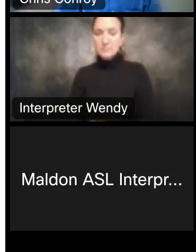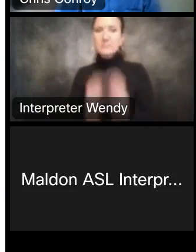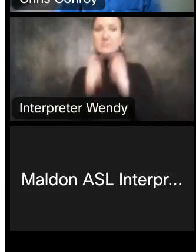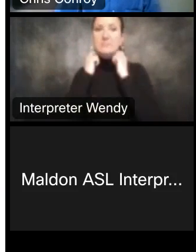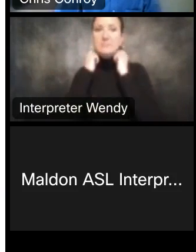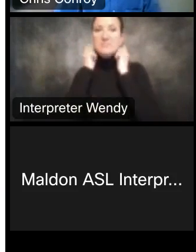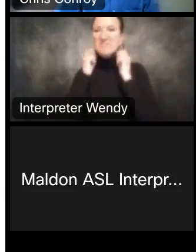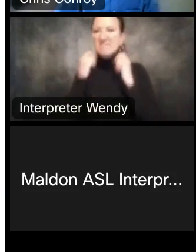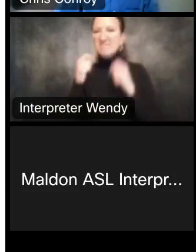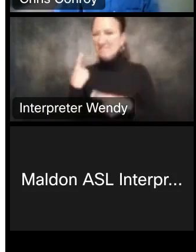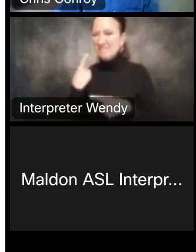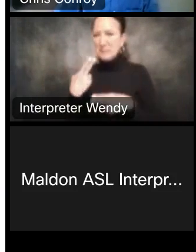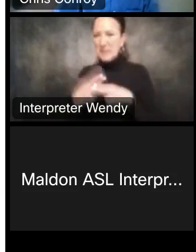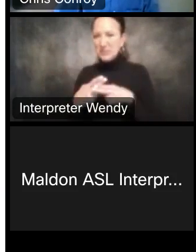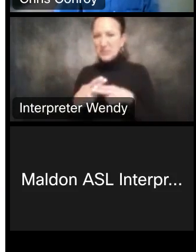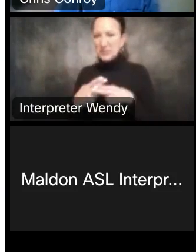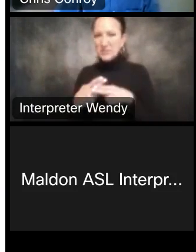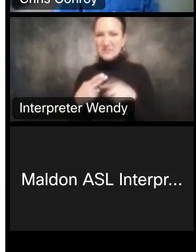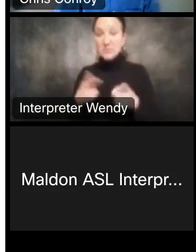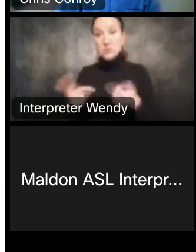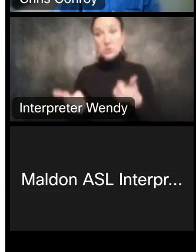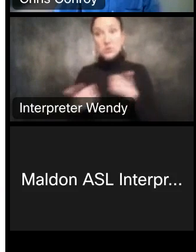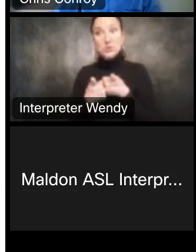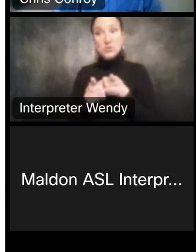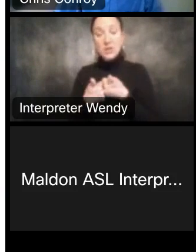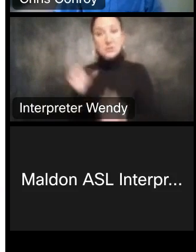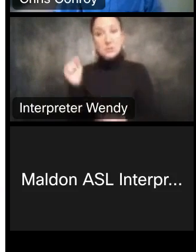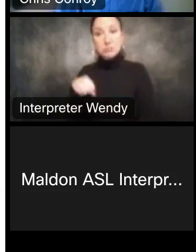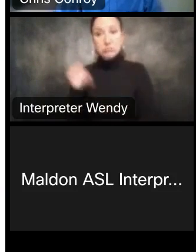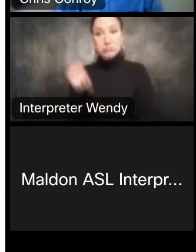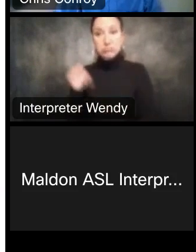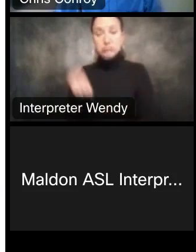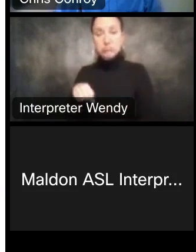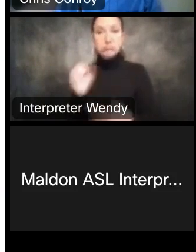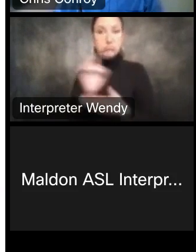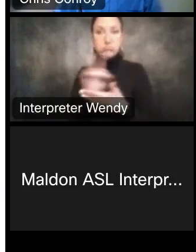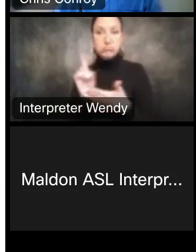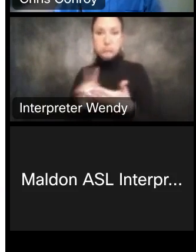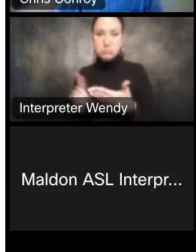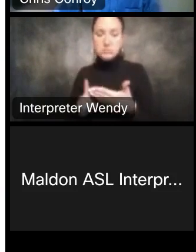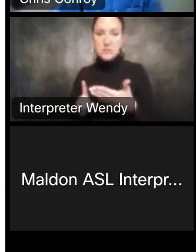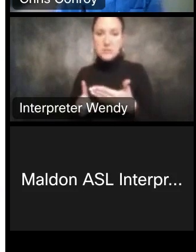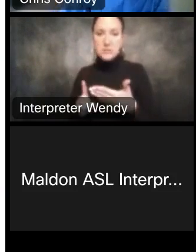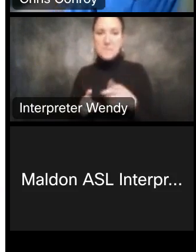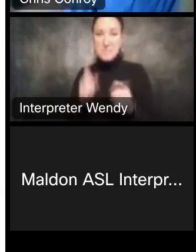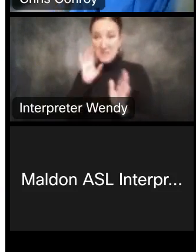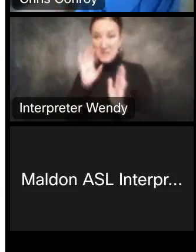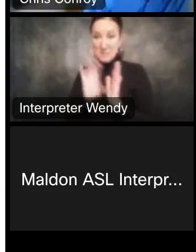As Jamie mentioned, there are challenges associated with that design. With this slide,